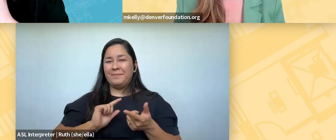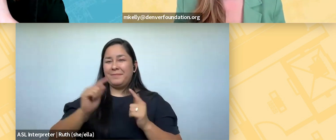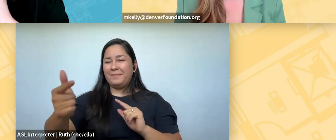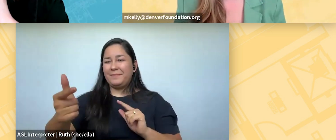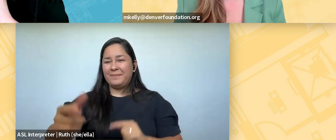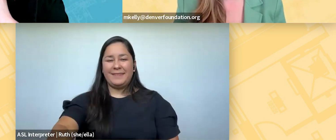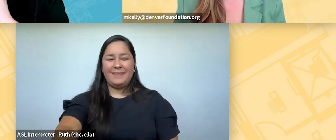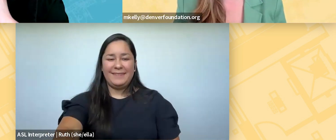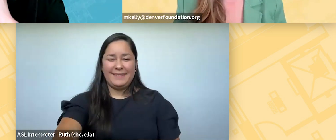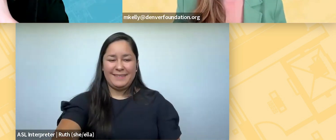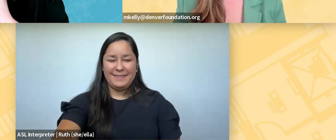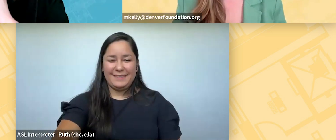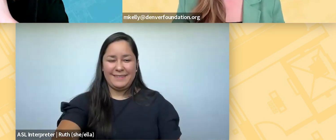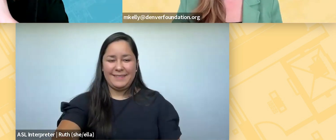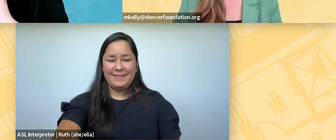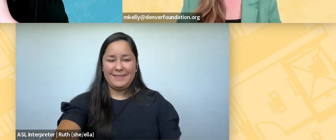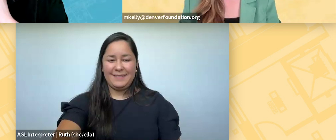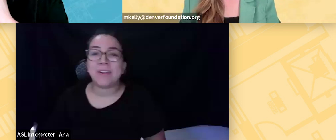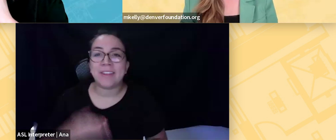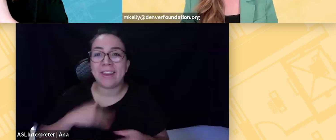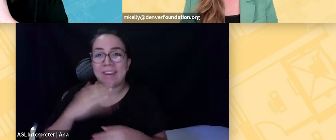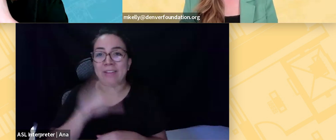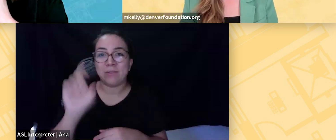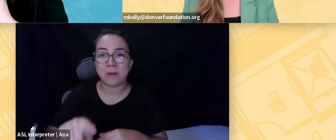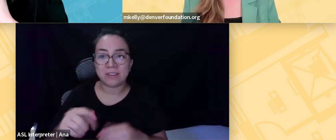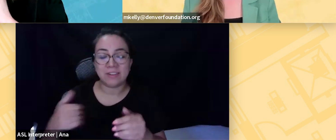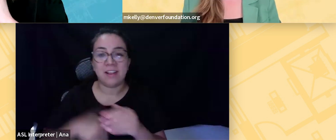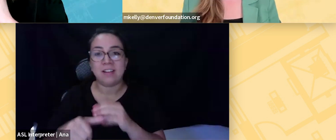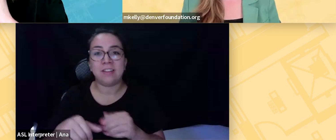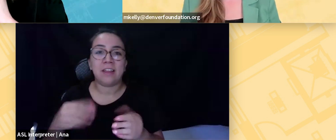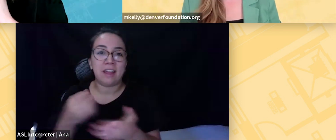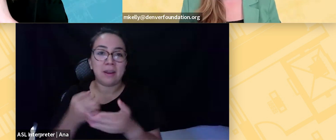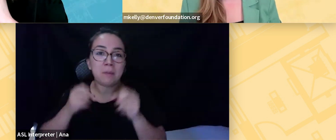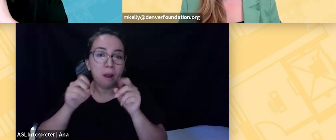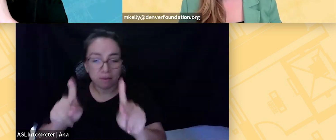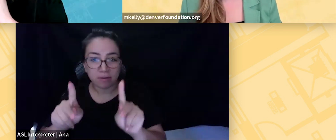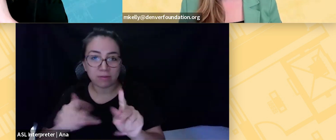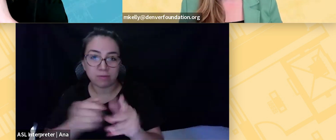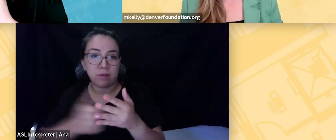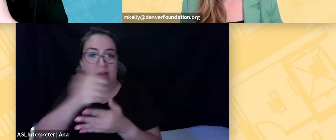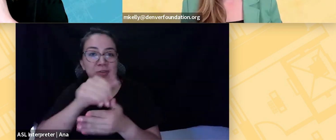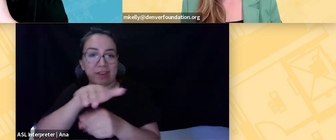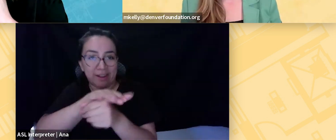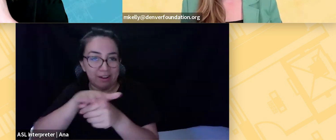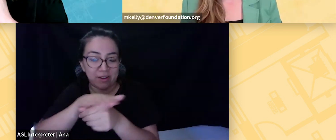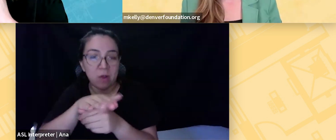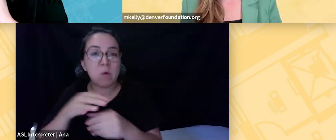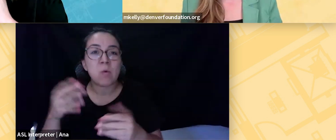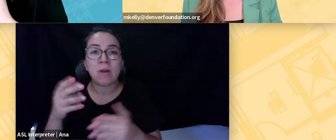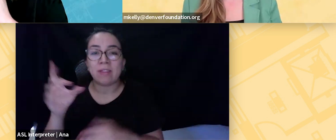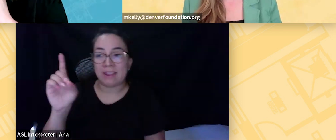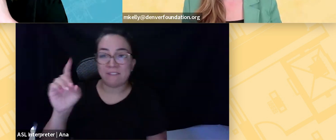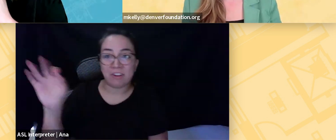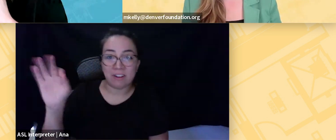Thank you. The next question comes under the economic opportunity priority area. Would the Denver